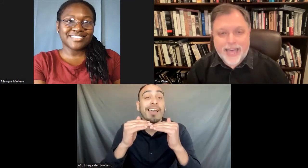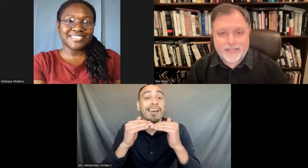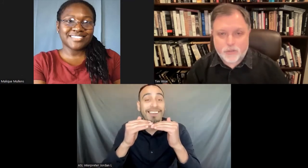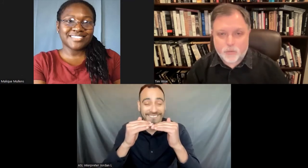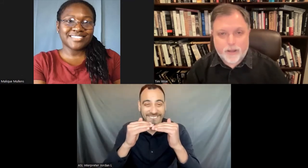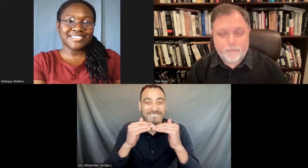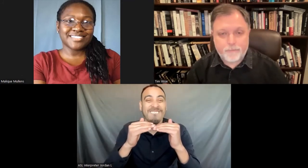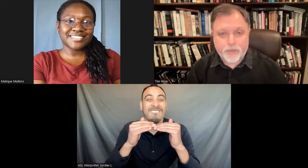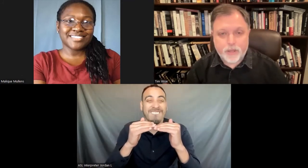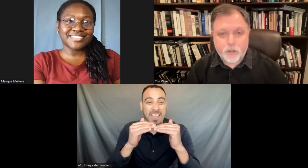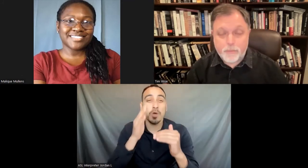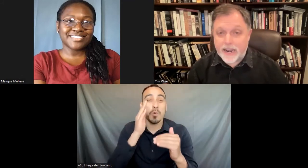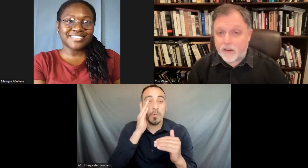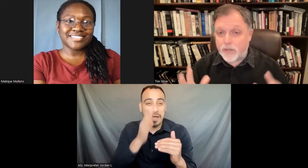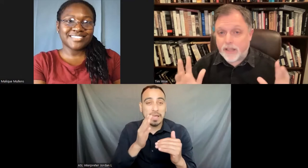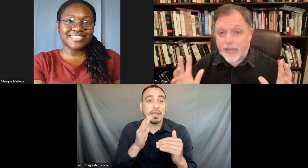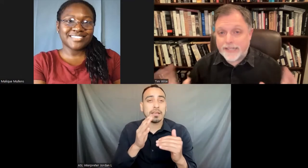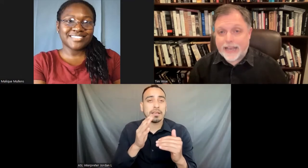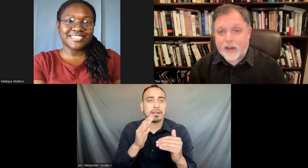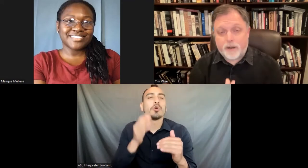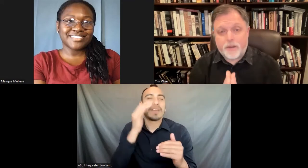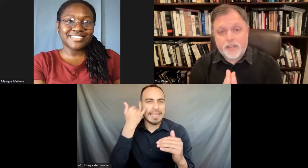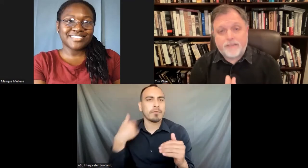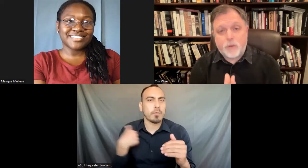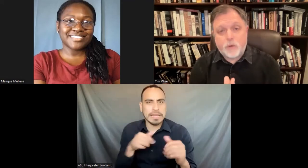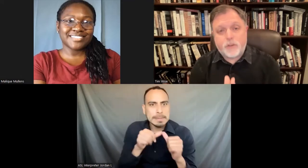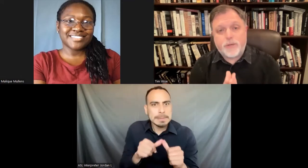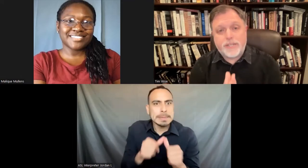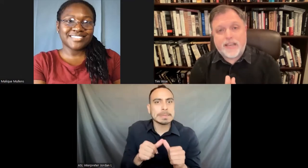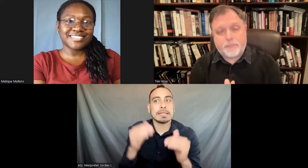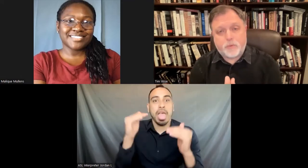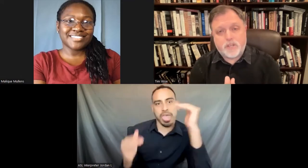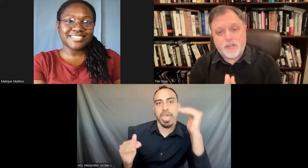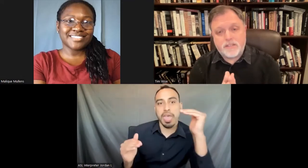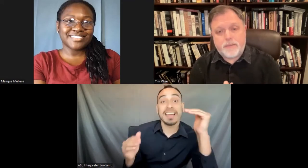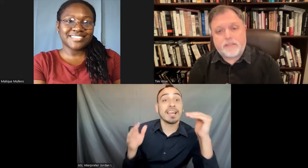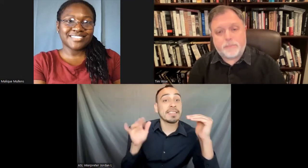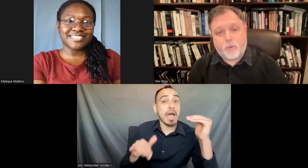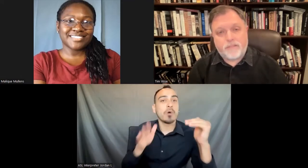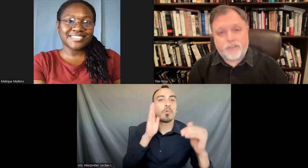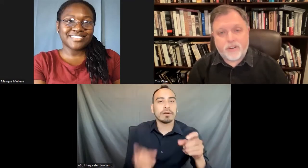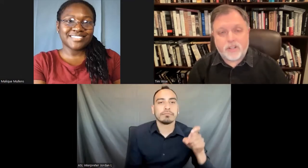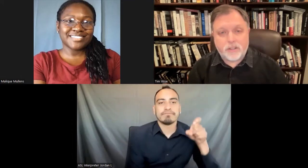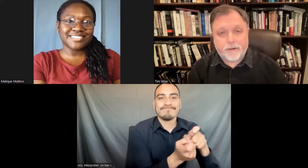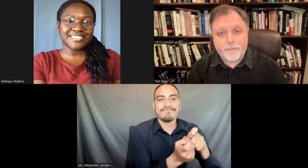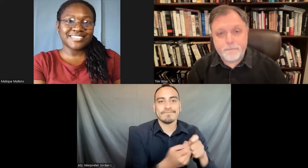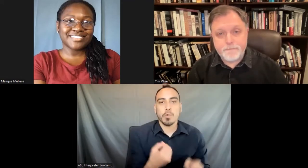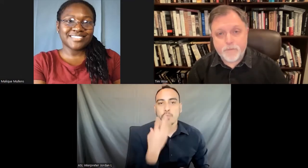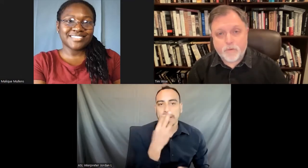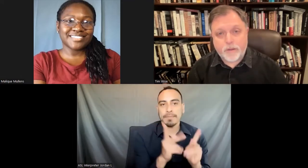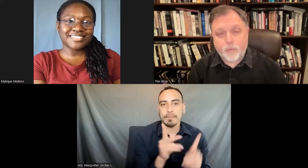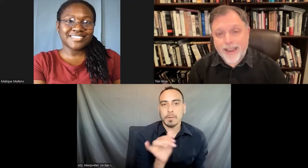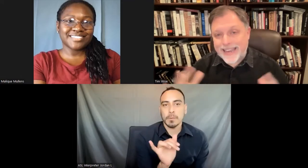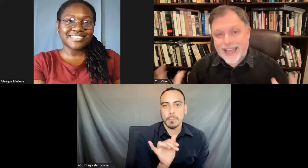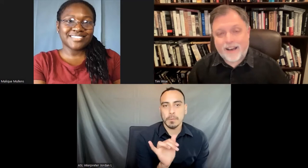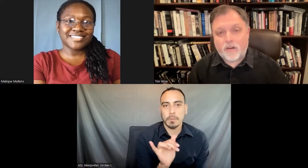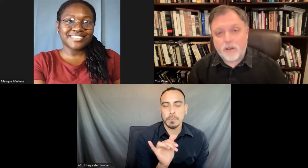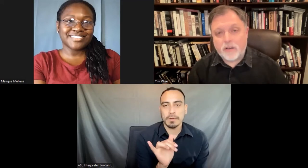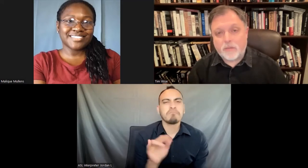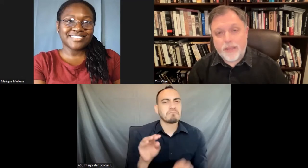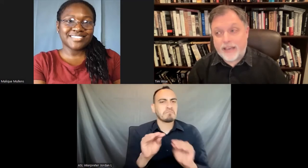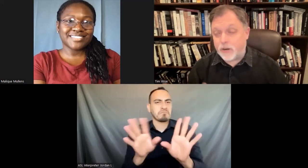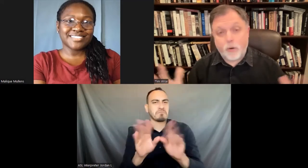on the ass as well. You may not realize how, but I'm going to give you a few examples to make the point very clear. Right